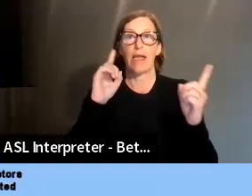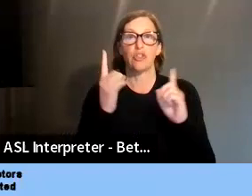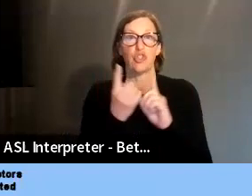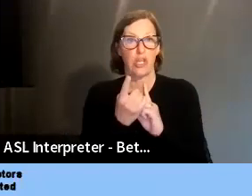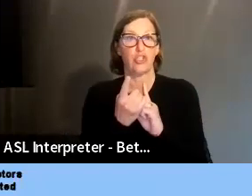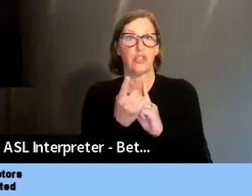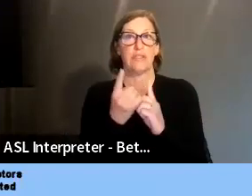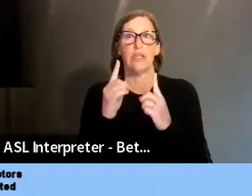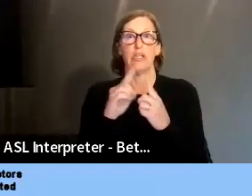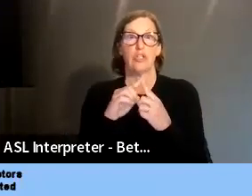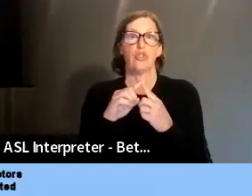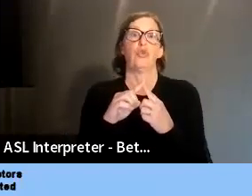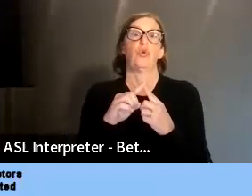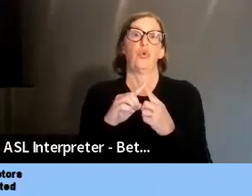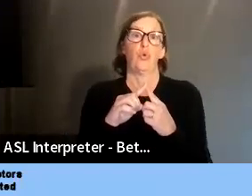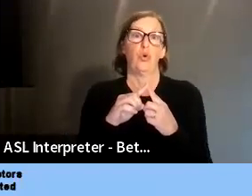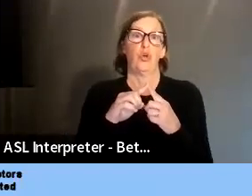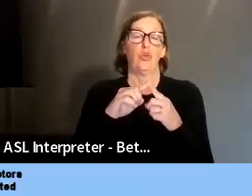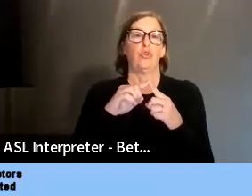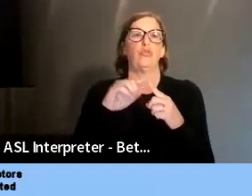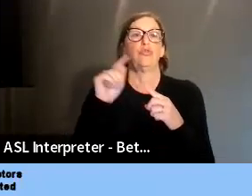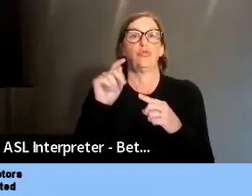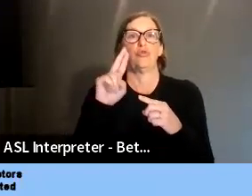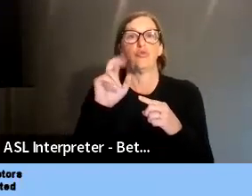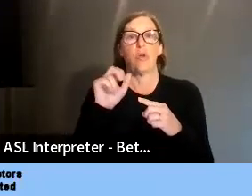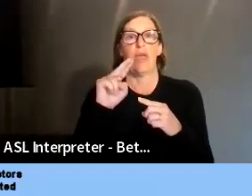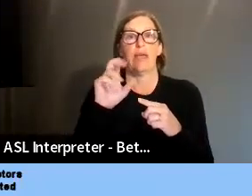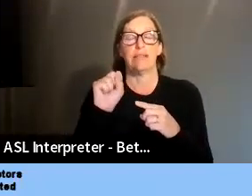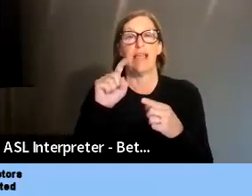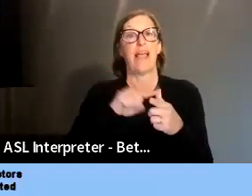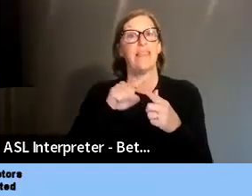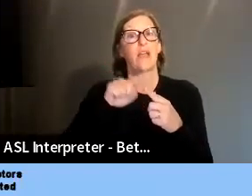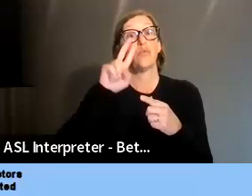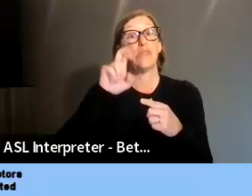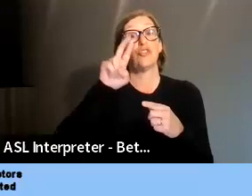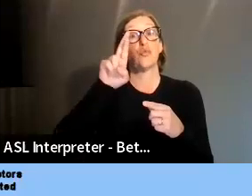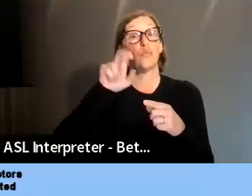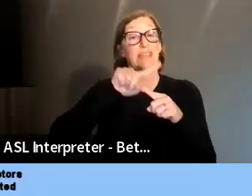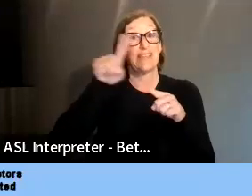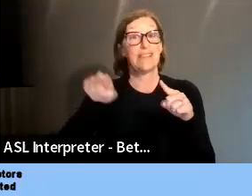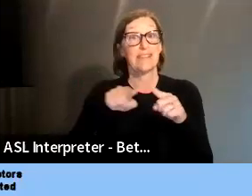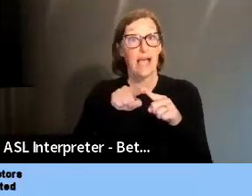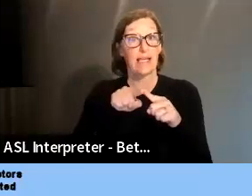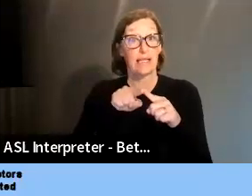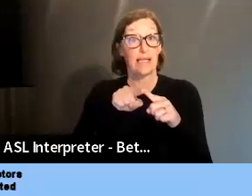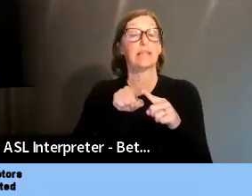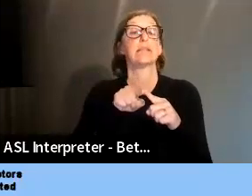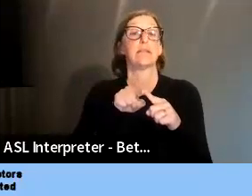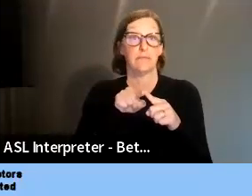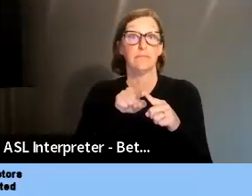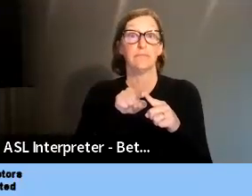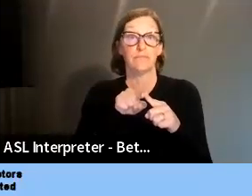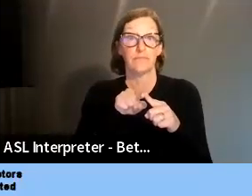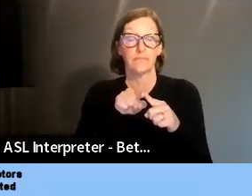into trans. And then we need to recycle it via the retinoid cycle,